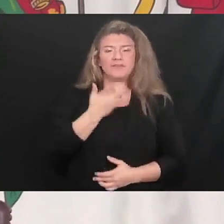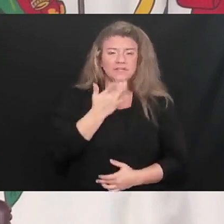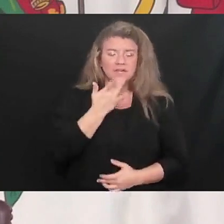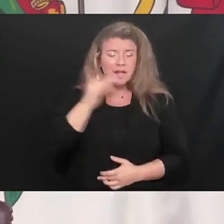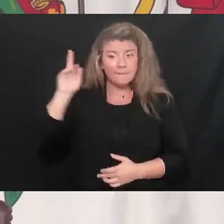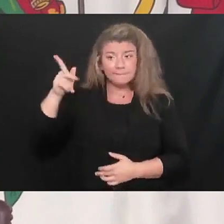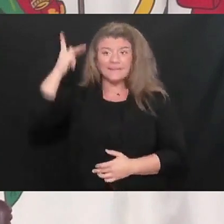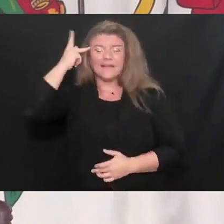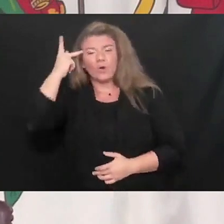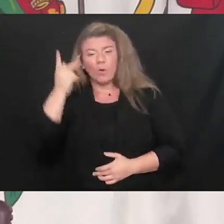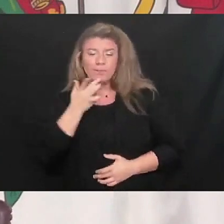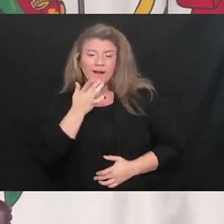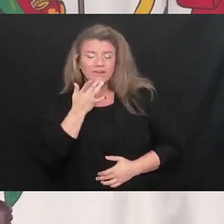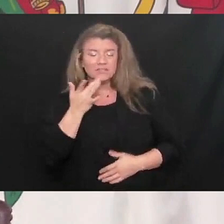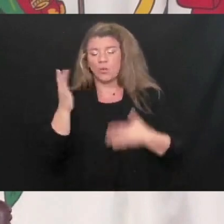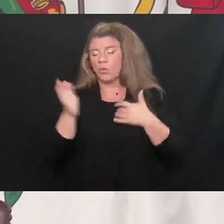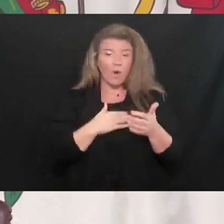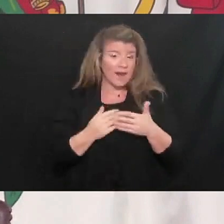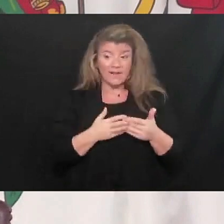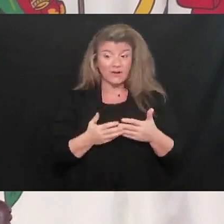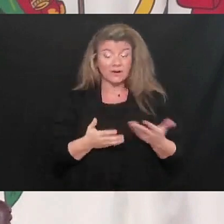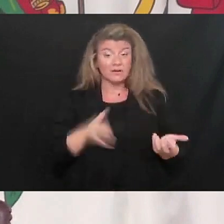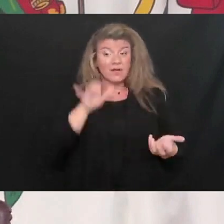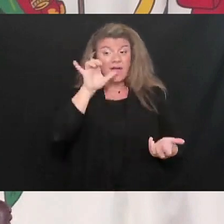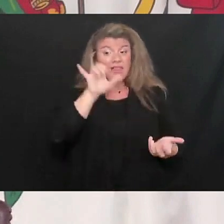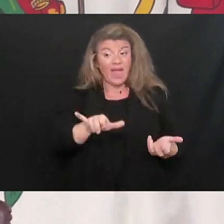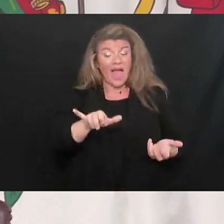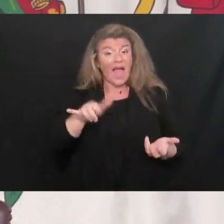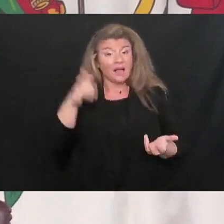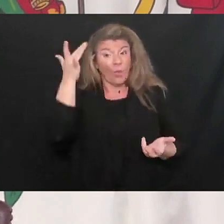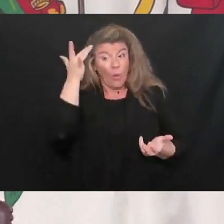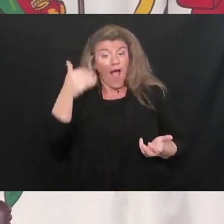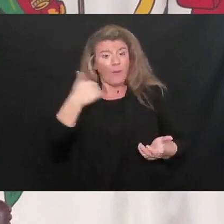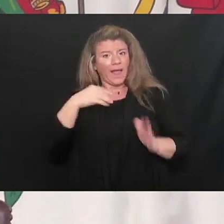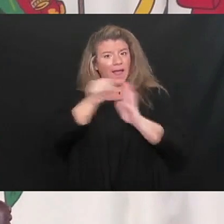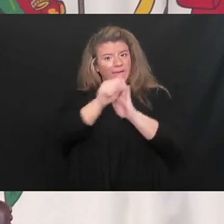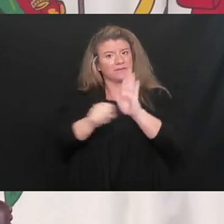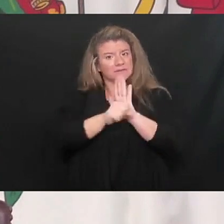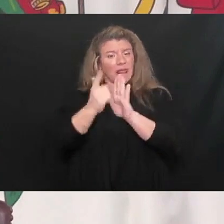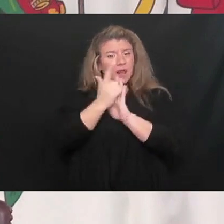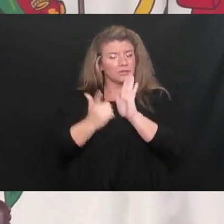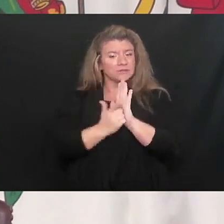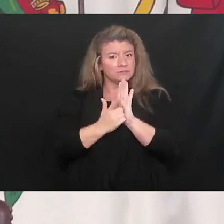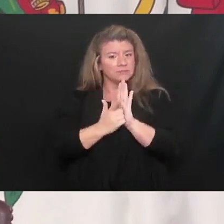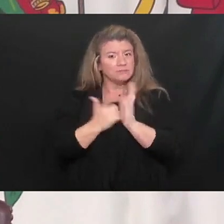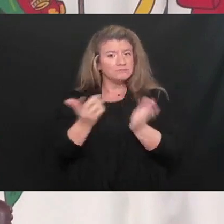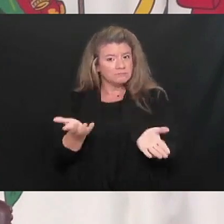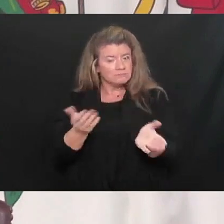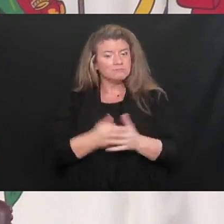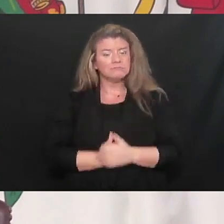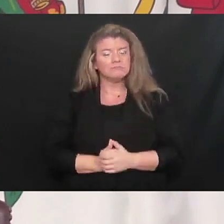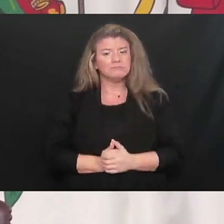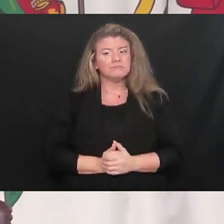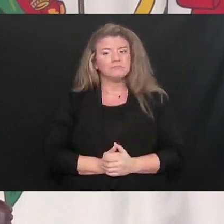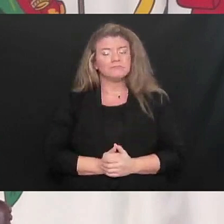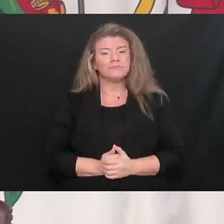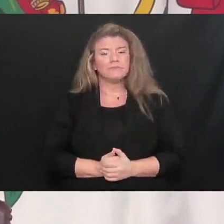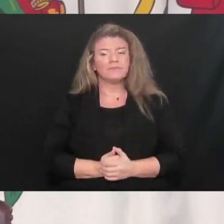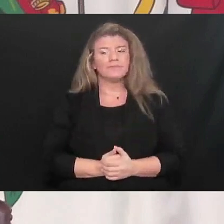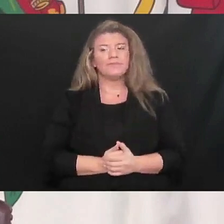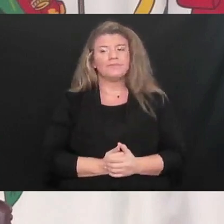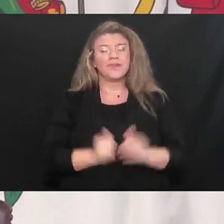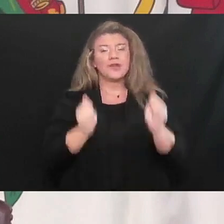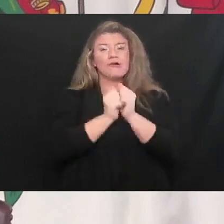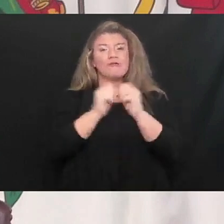political preference or whatever. That's what we have state laws for and everything. Well, without